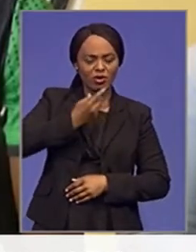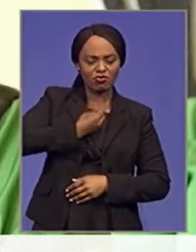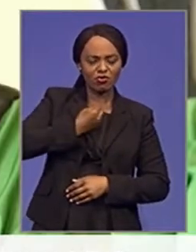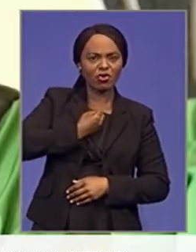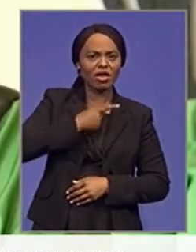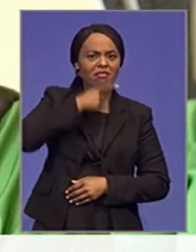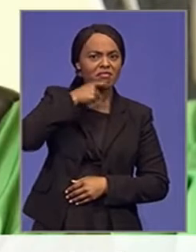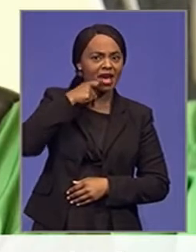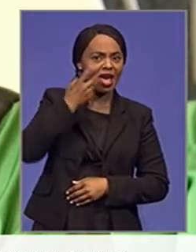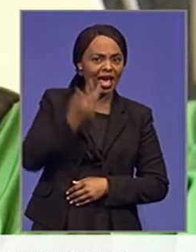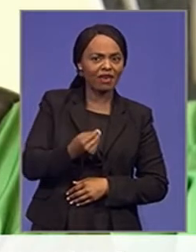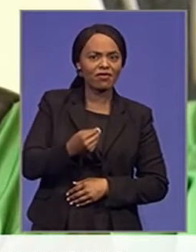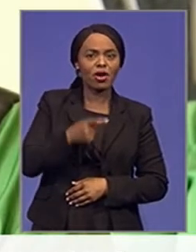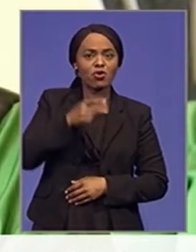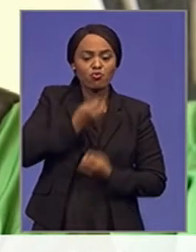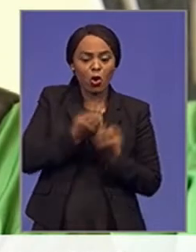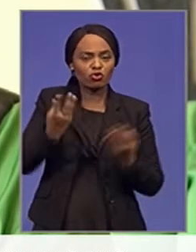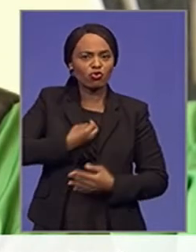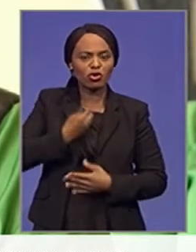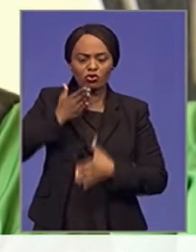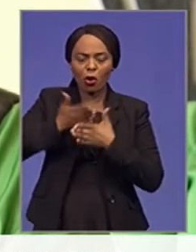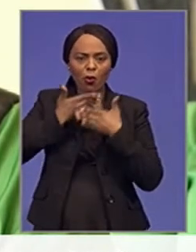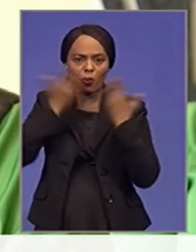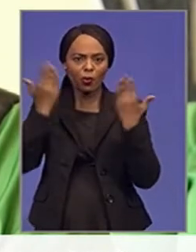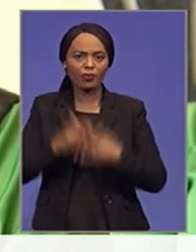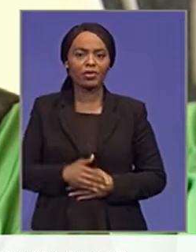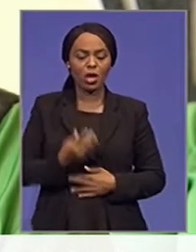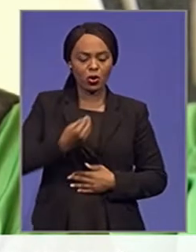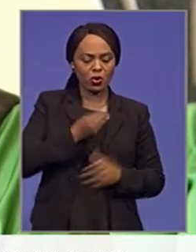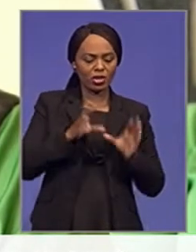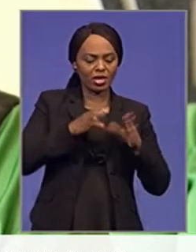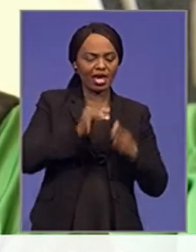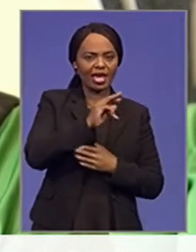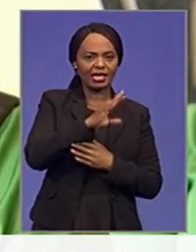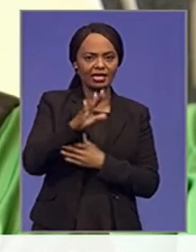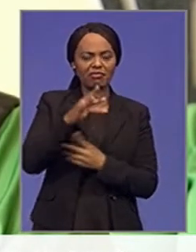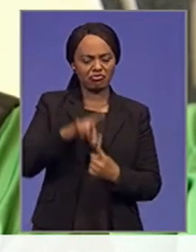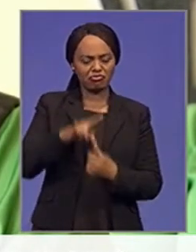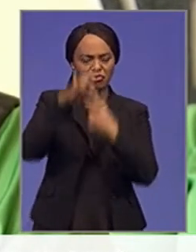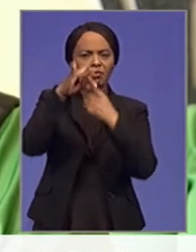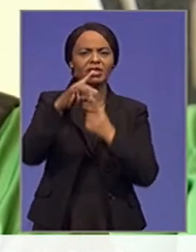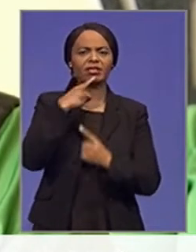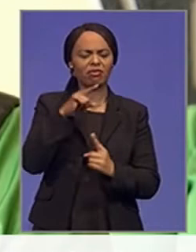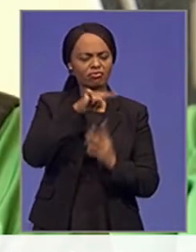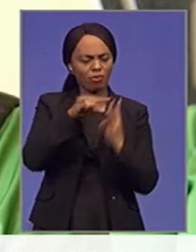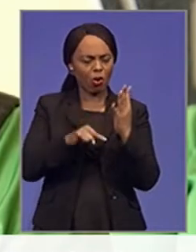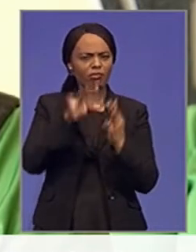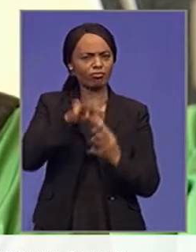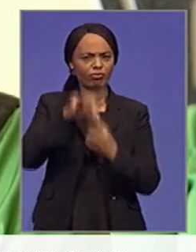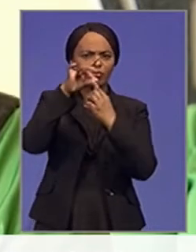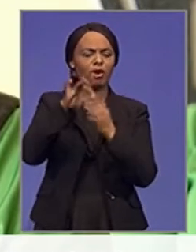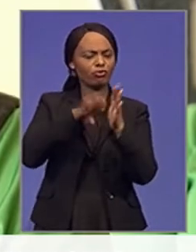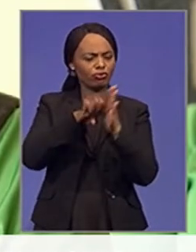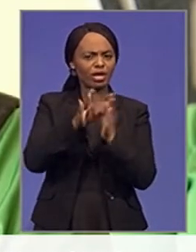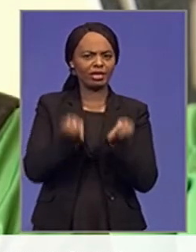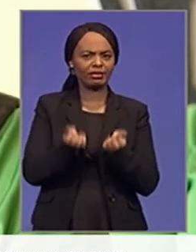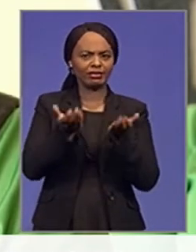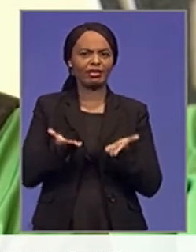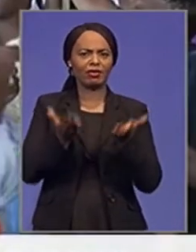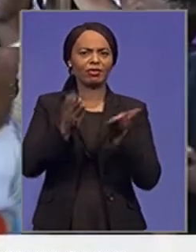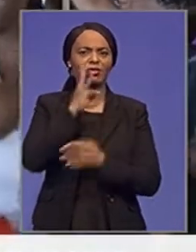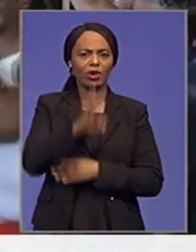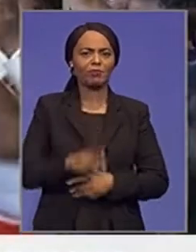employed. Liki ya basa ba ANC e tshepa gore e na le bonkgetheng ba hlwahlwa go dira mošomo ka makgethe. Masepala wa Kopanong ke